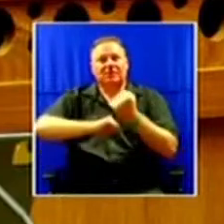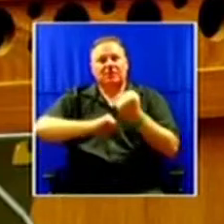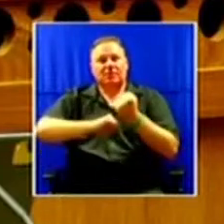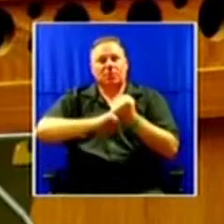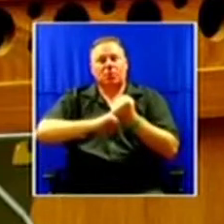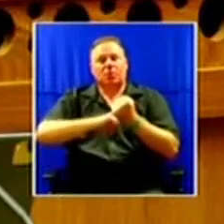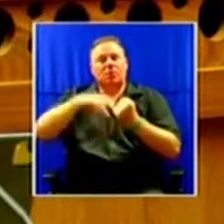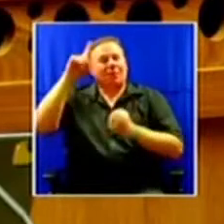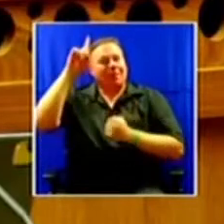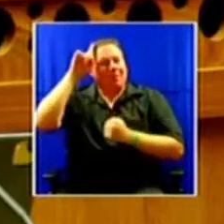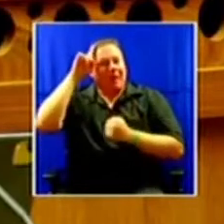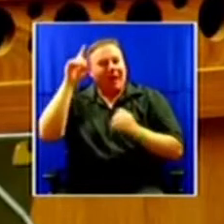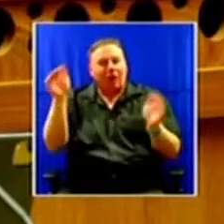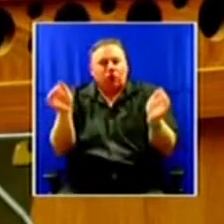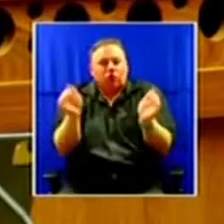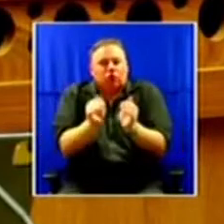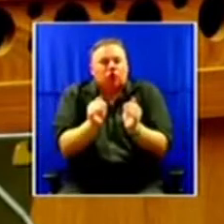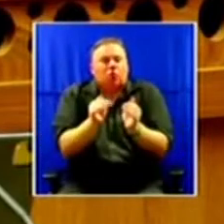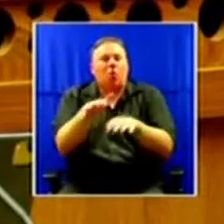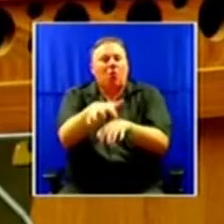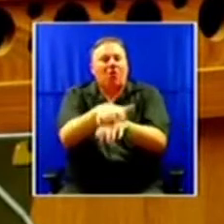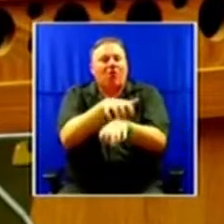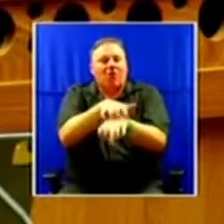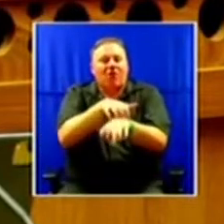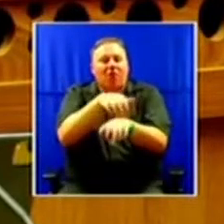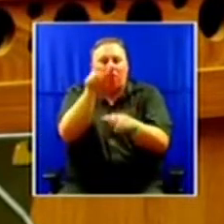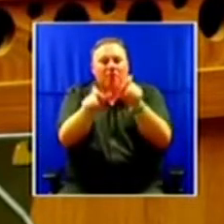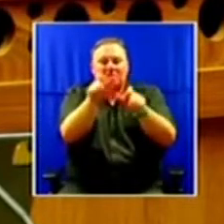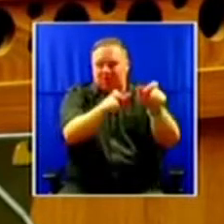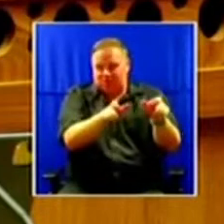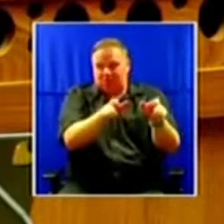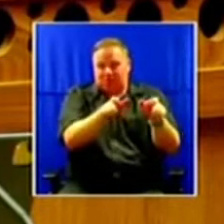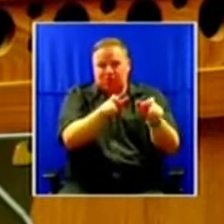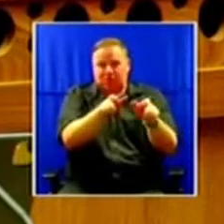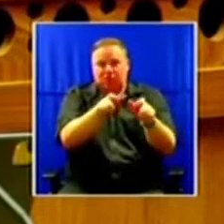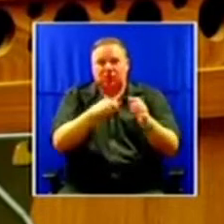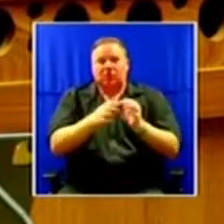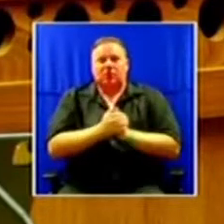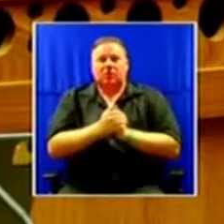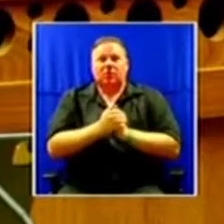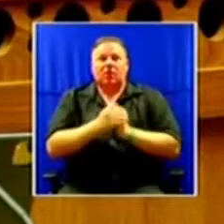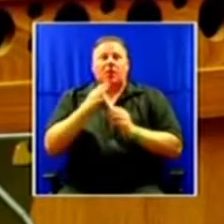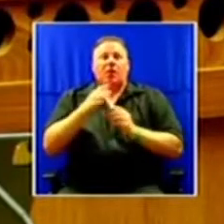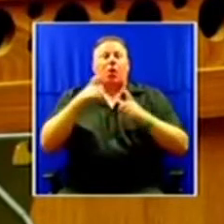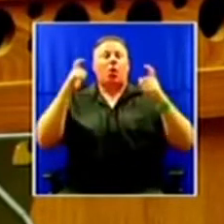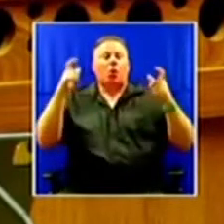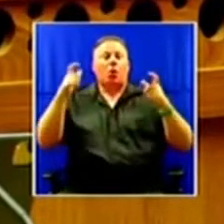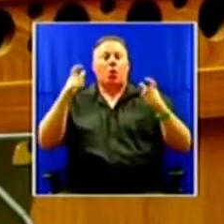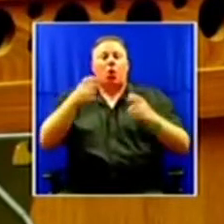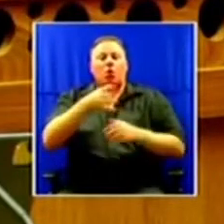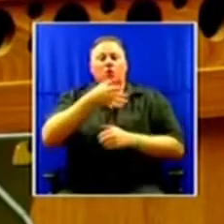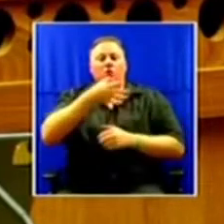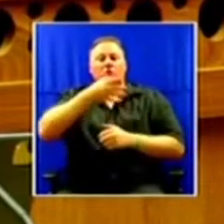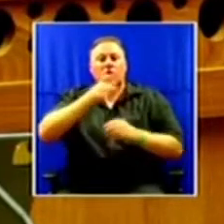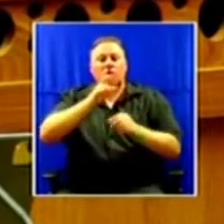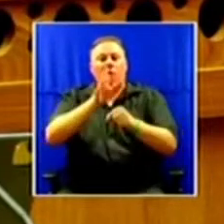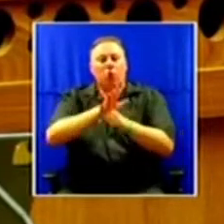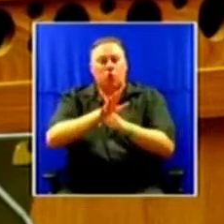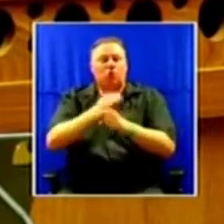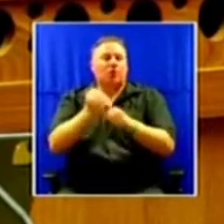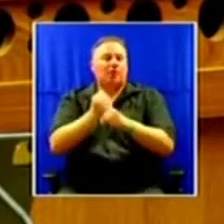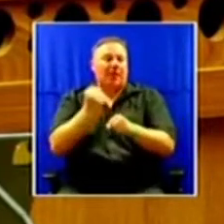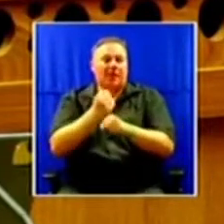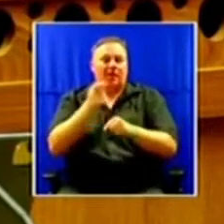farmers is being stepped up, with a large beverage producer committing to expand